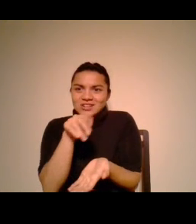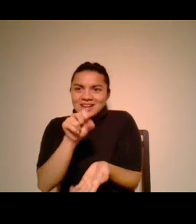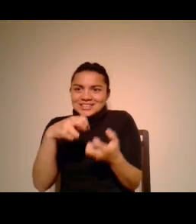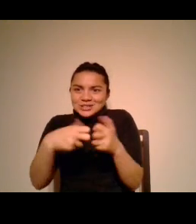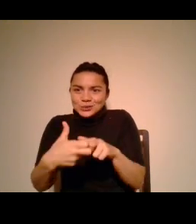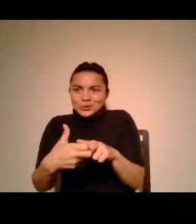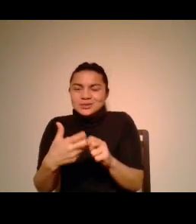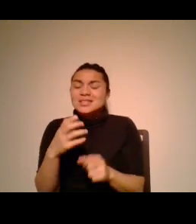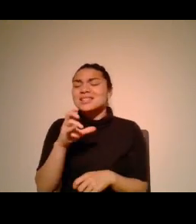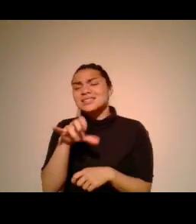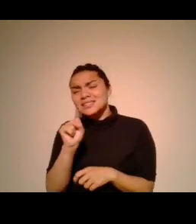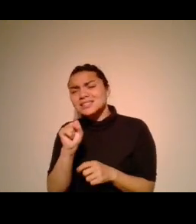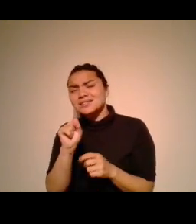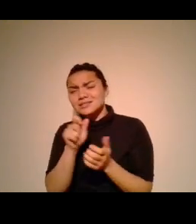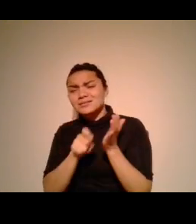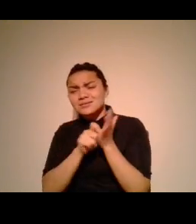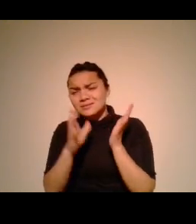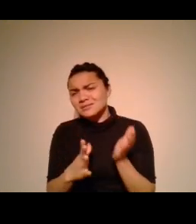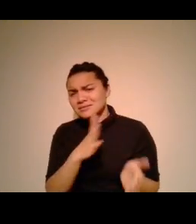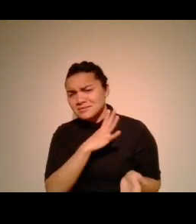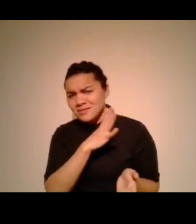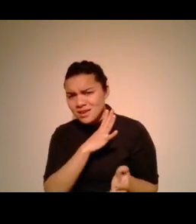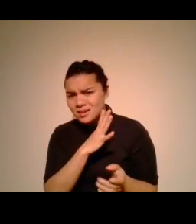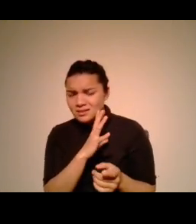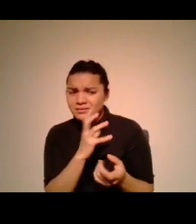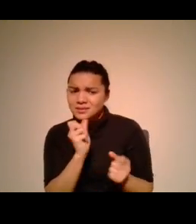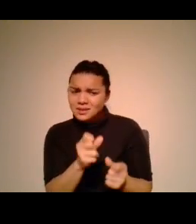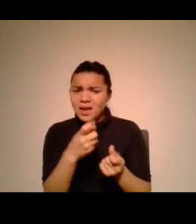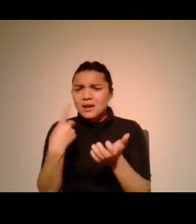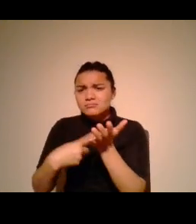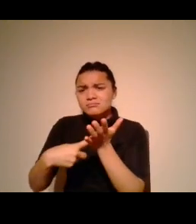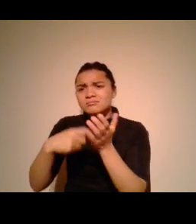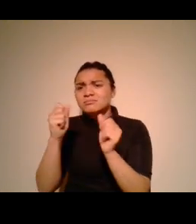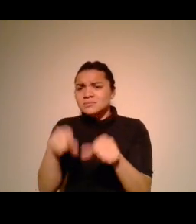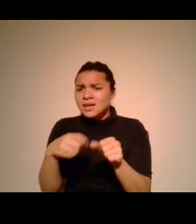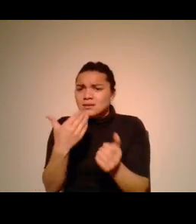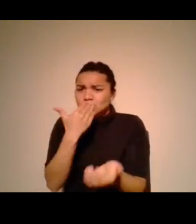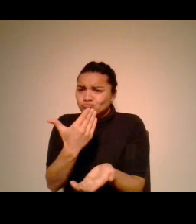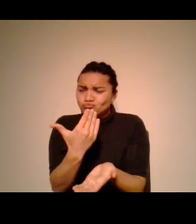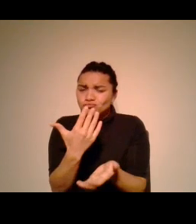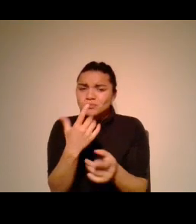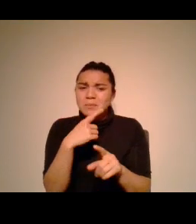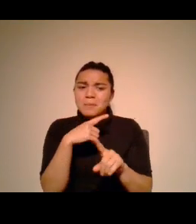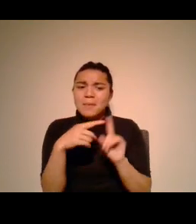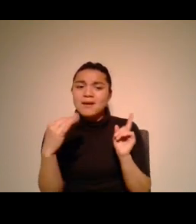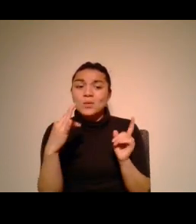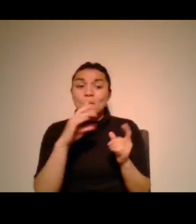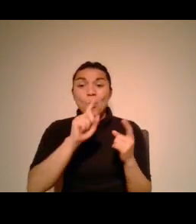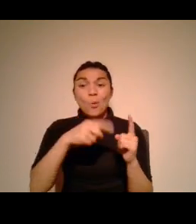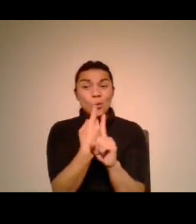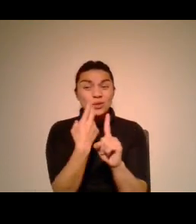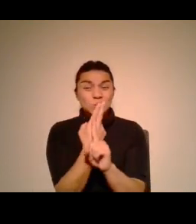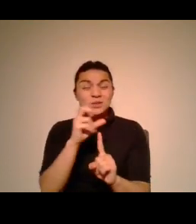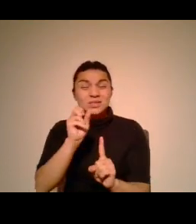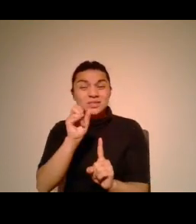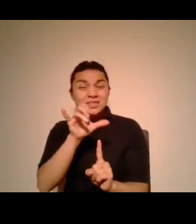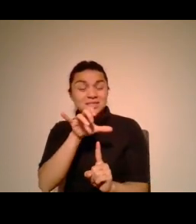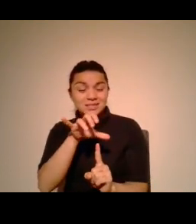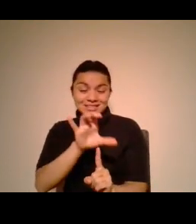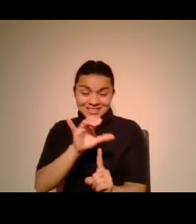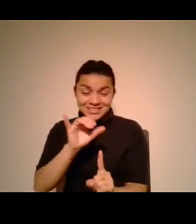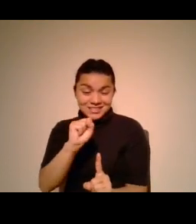trans speakers on your syllabus, then that's sort of a weird position, and you should you should